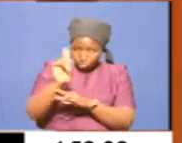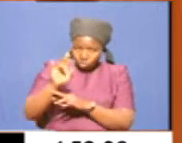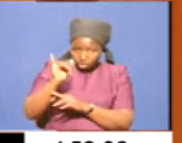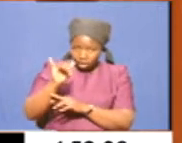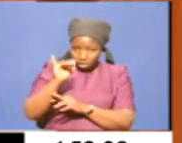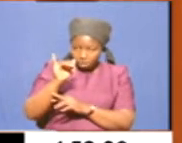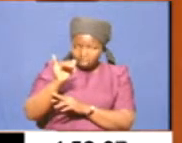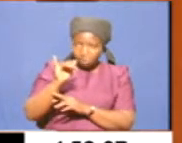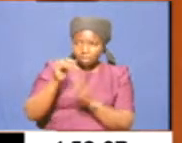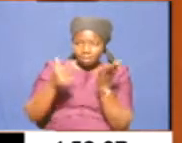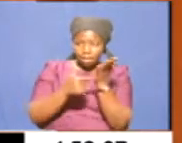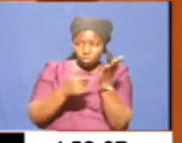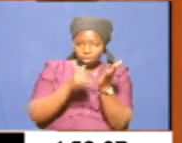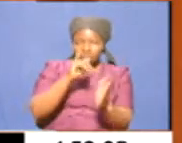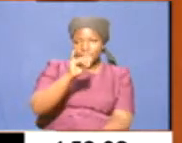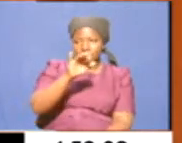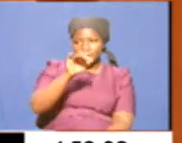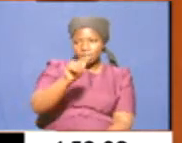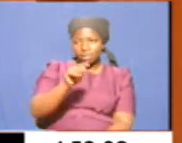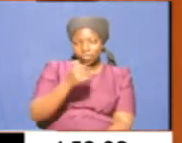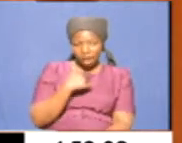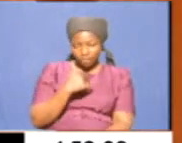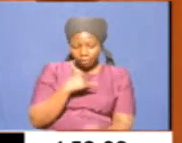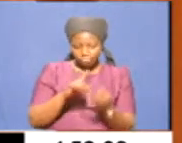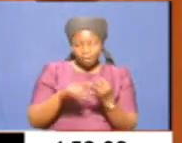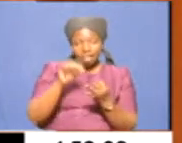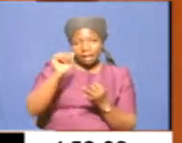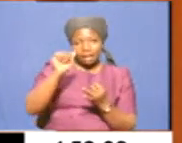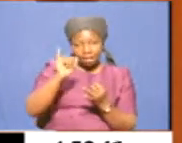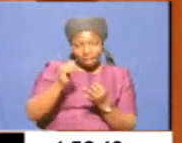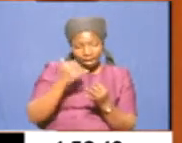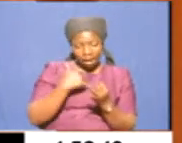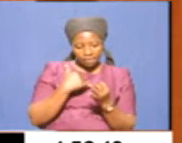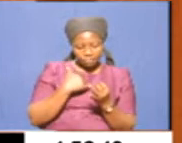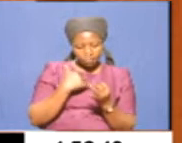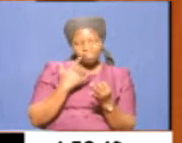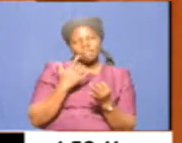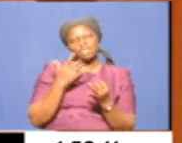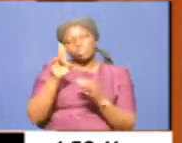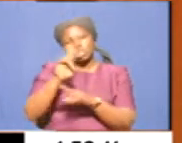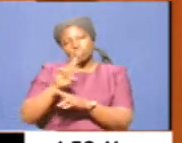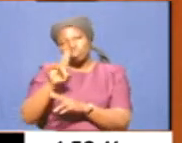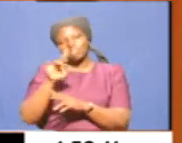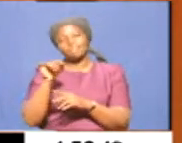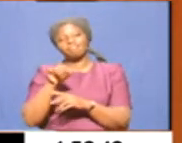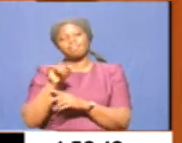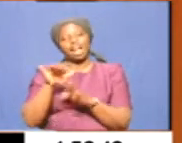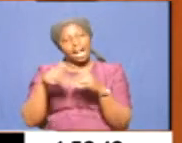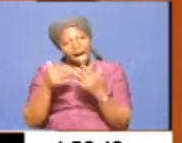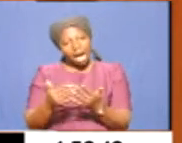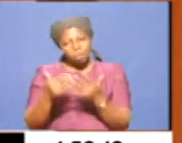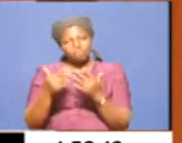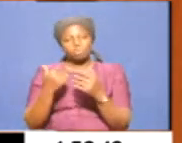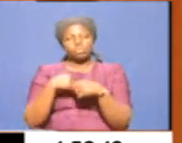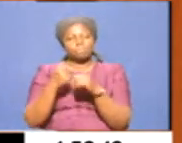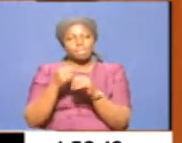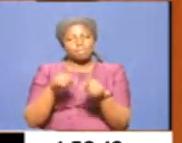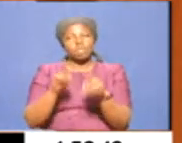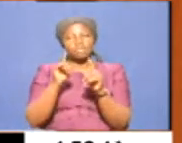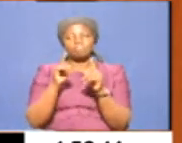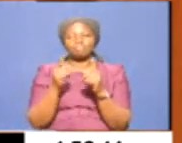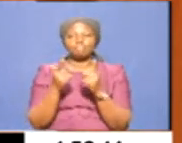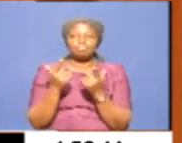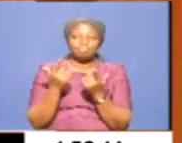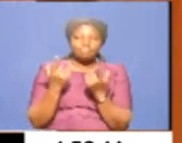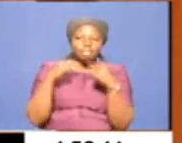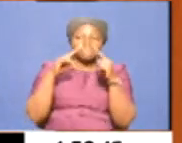have AI, artificial intelligence technologies that are out there. How do we take them up and make them to come to bear for smallholder farmers? And how do we take them